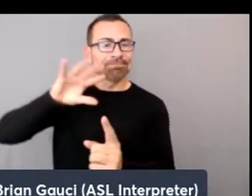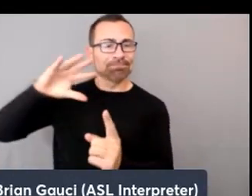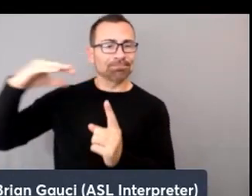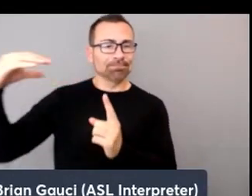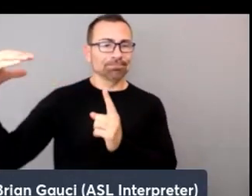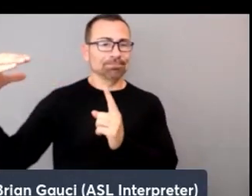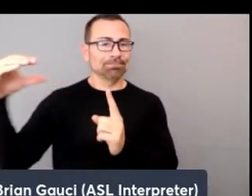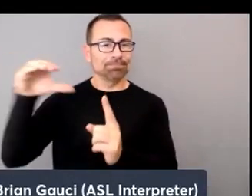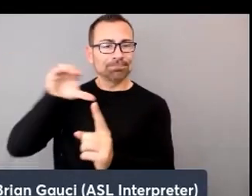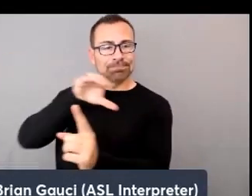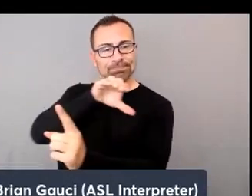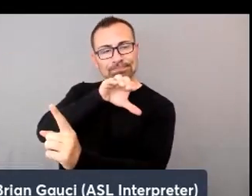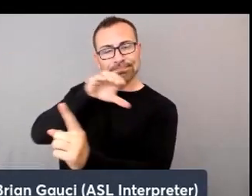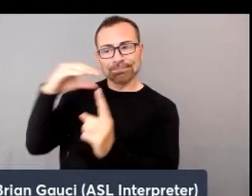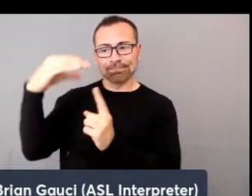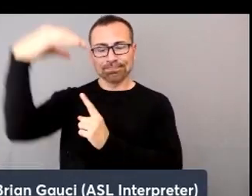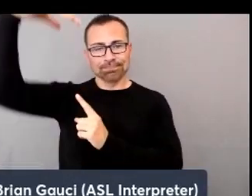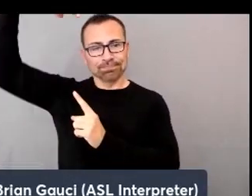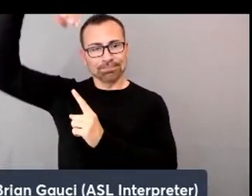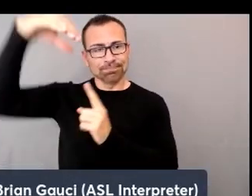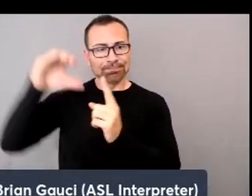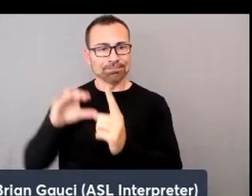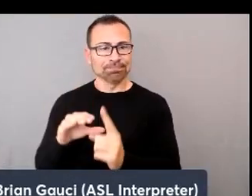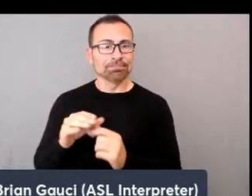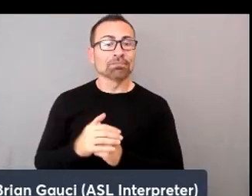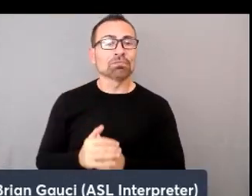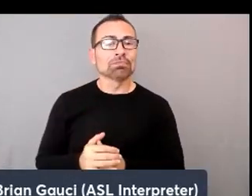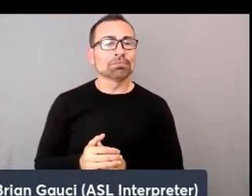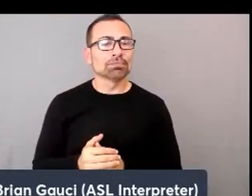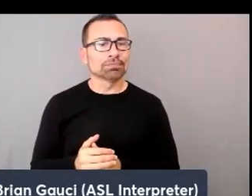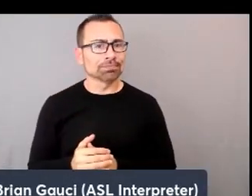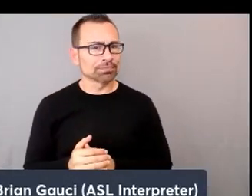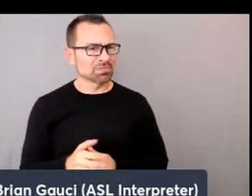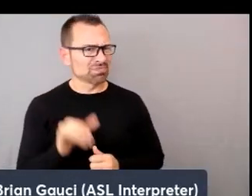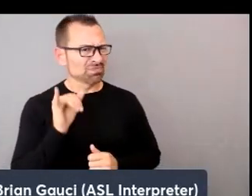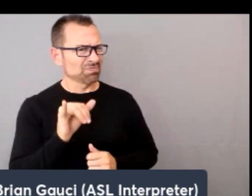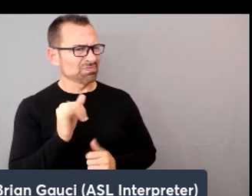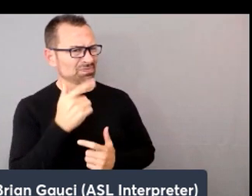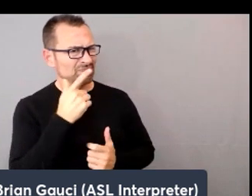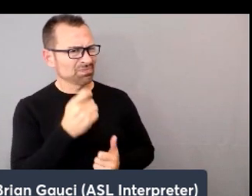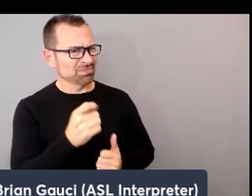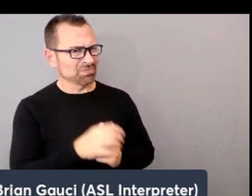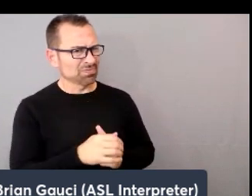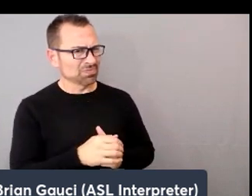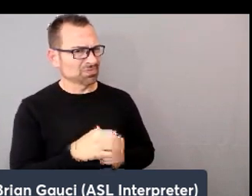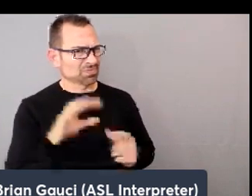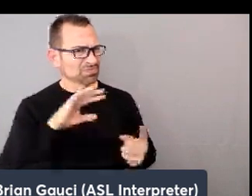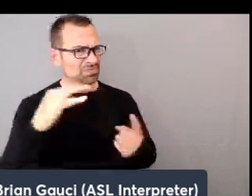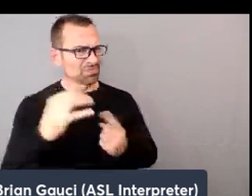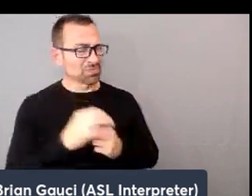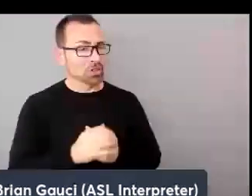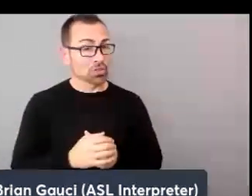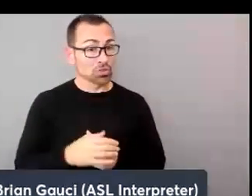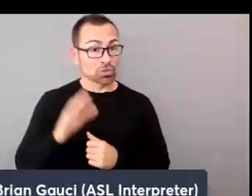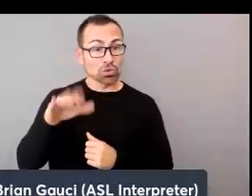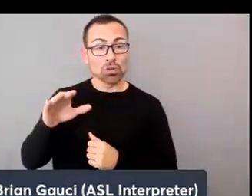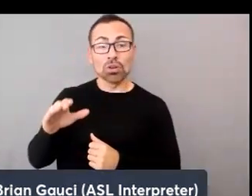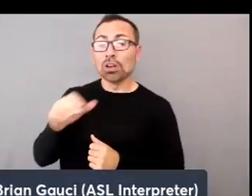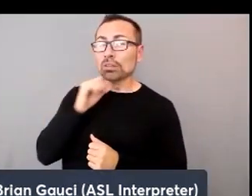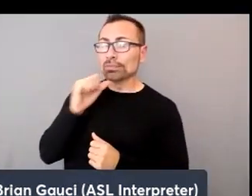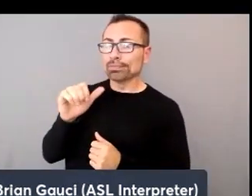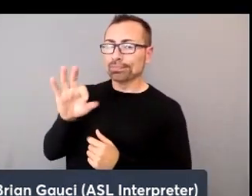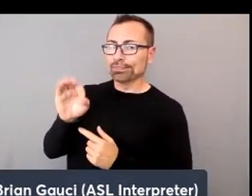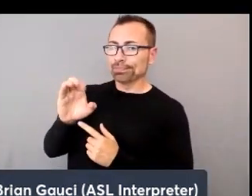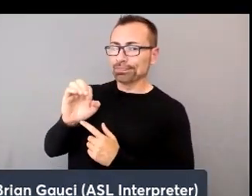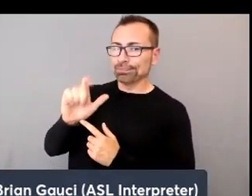camera's focal point. Okay, interesting. Yeah, we're not modifying the focal point, but the position of where the camera is. Oh, like the